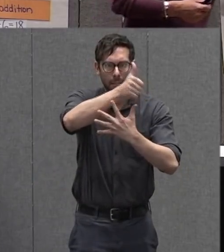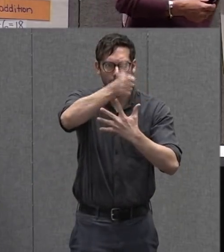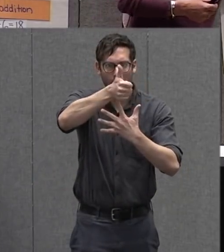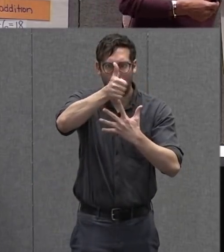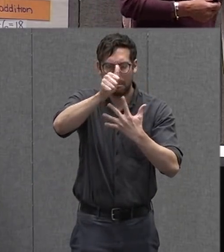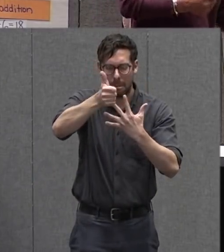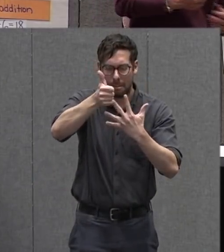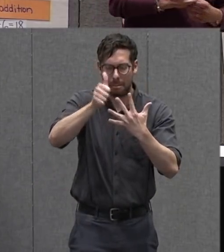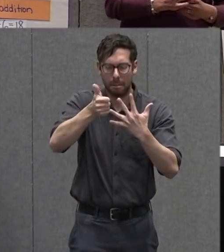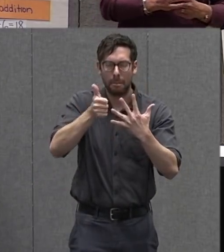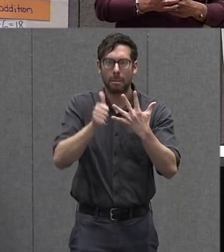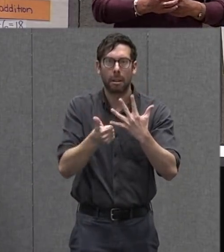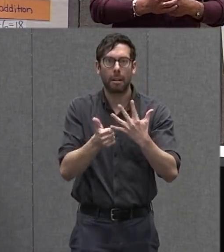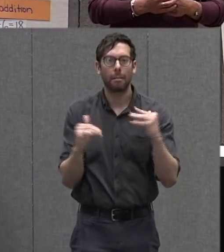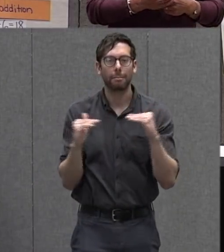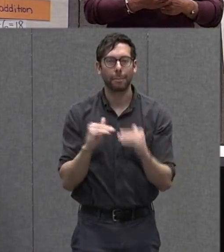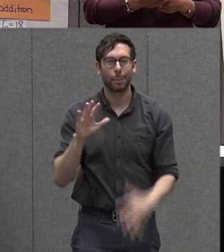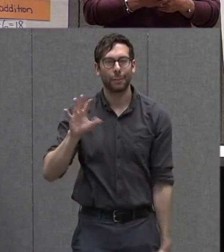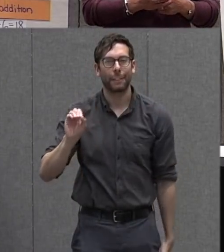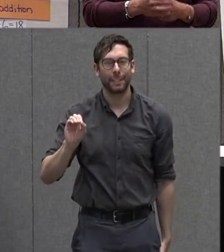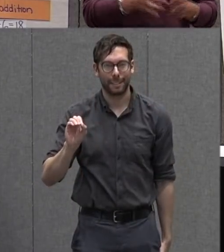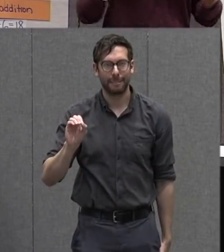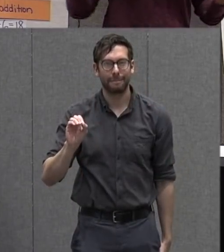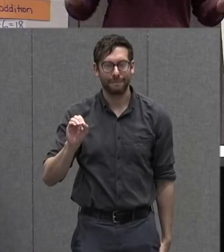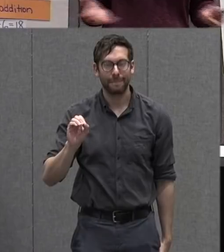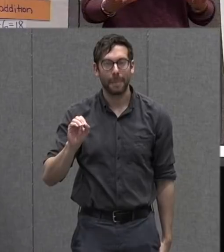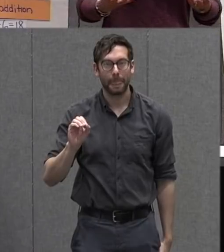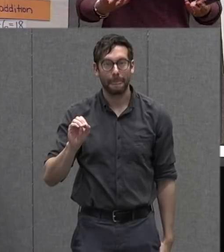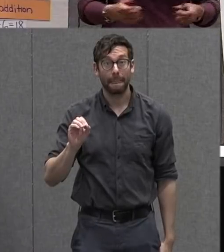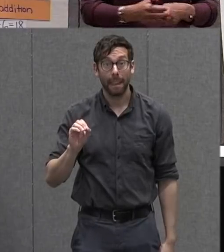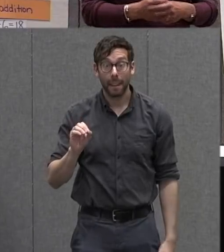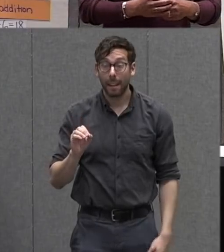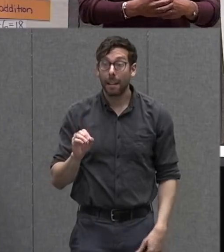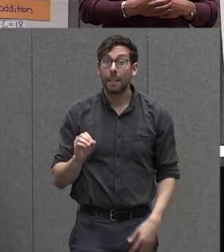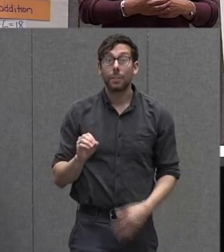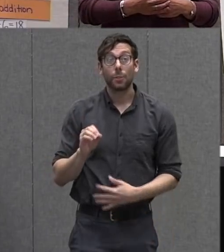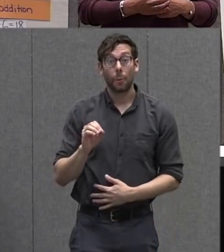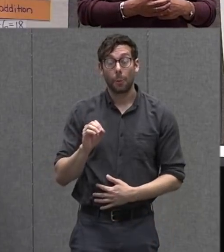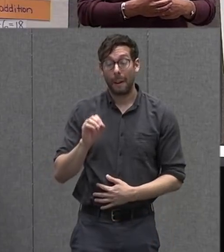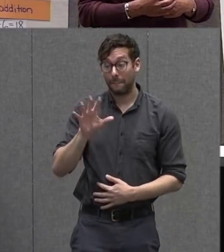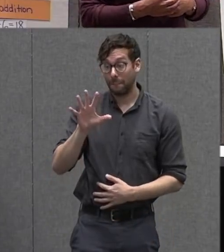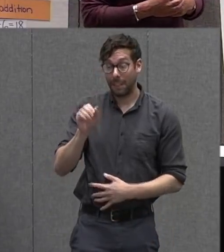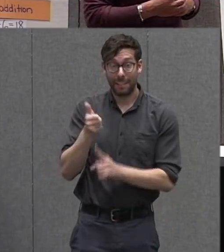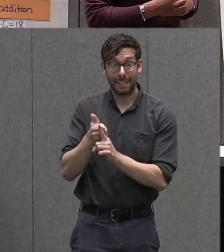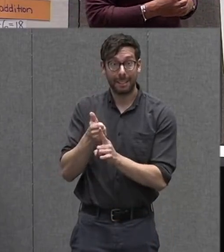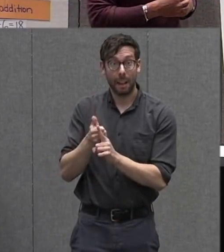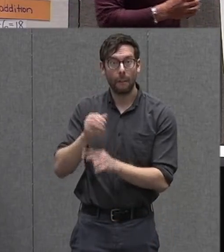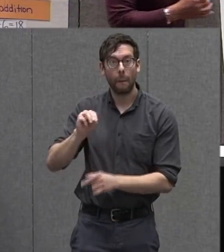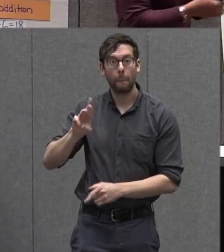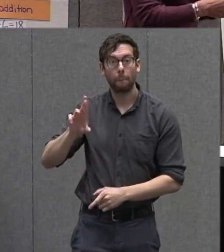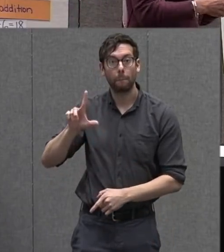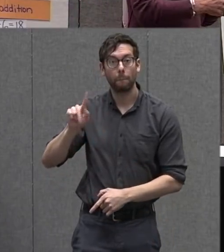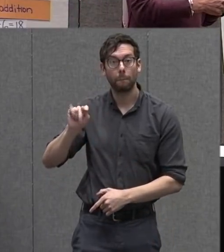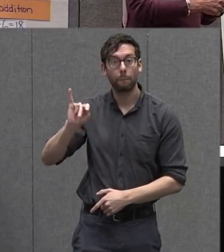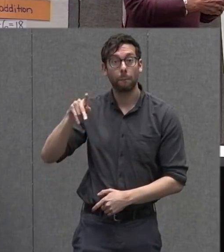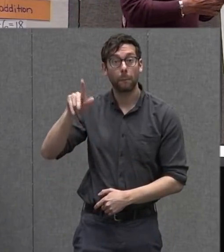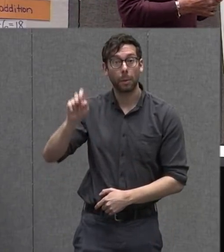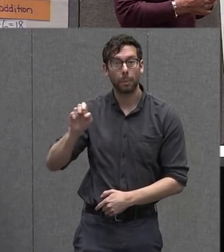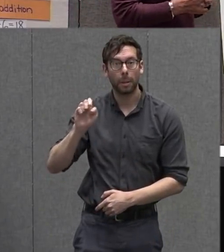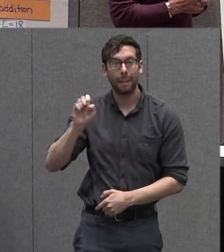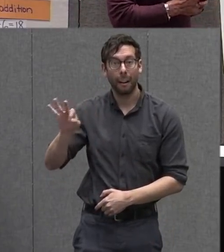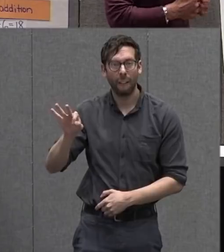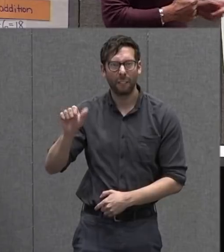So 50 is also a multiple of 10 because we can use many 10s, 5 of them, to make 50.